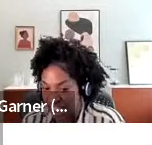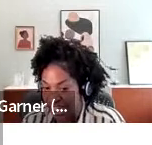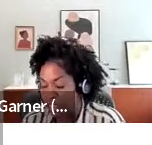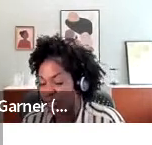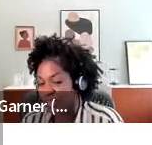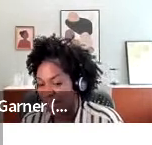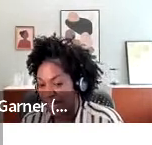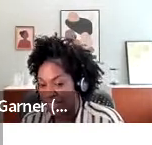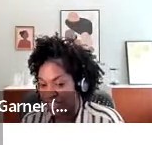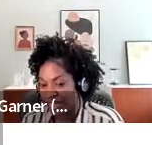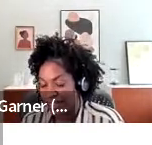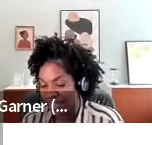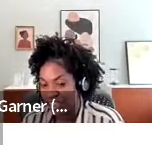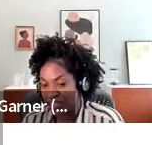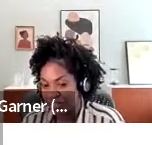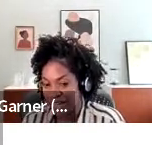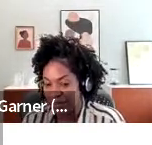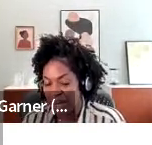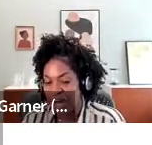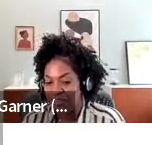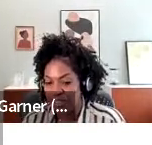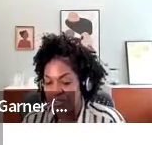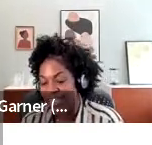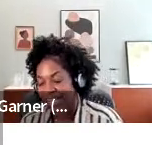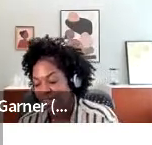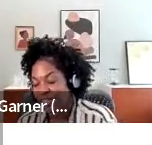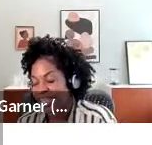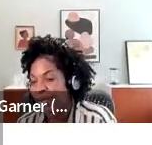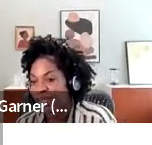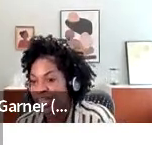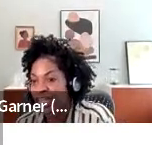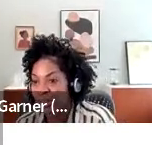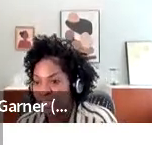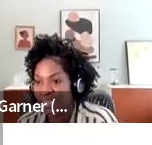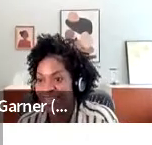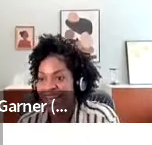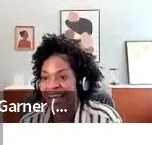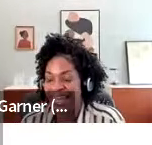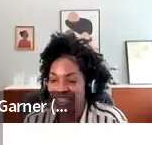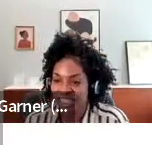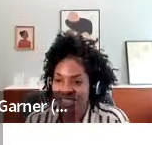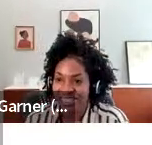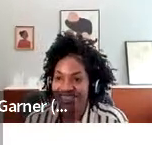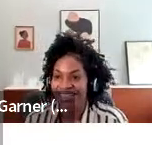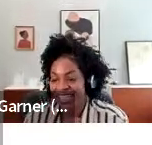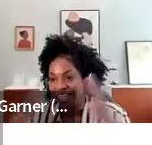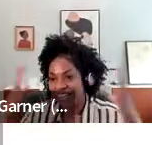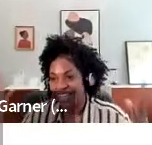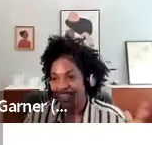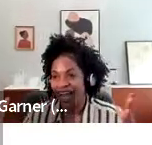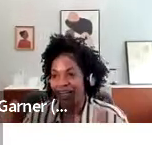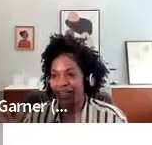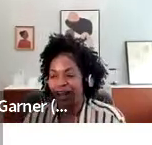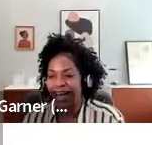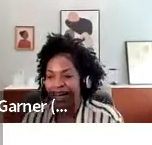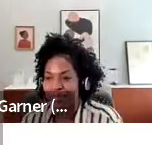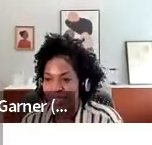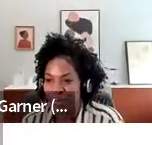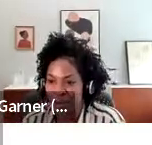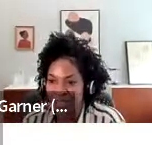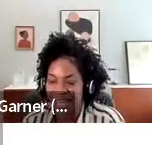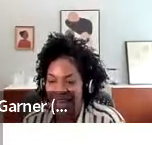is the Vice Chancellor of and Chief Officer for Diversity, Equity, and Inclusion. And she is leading the